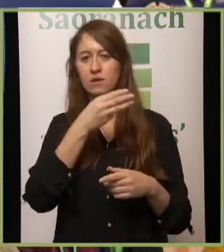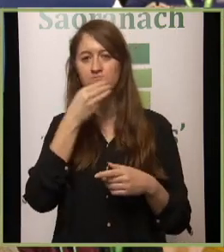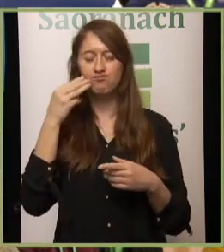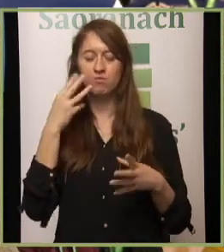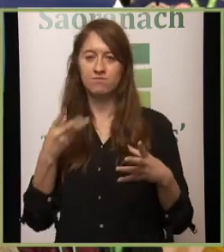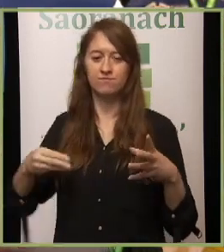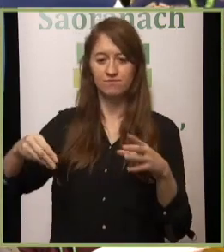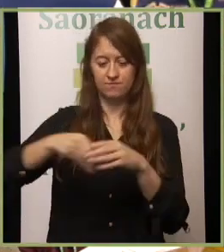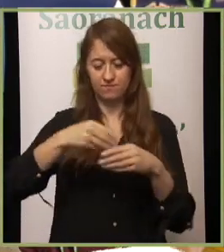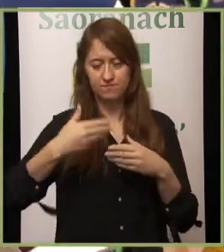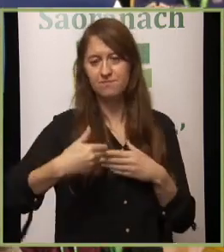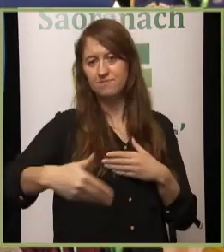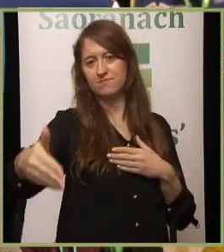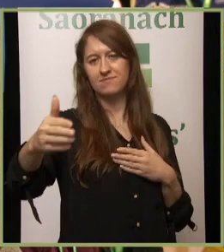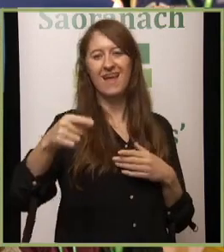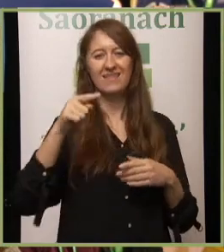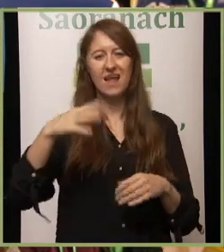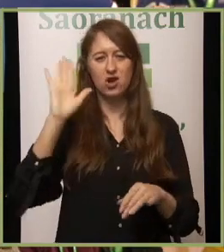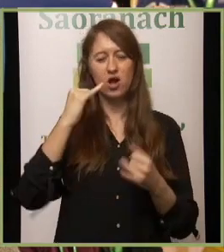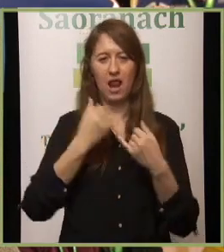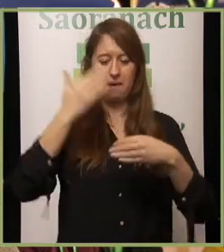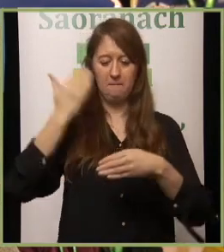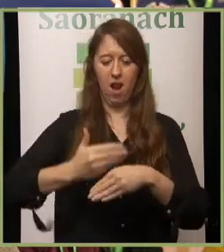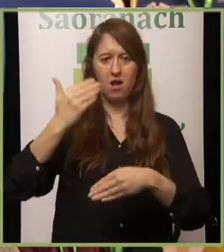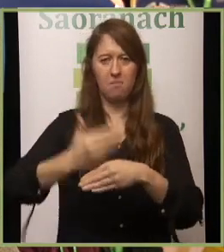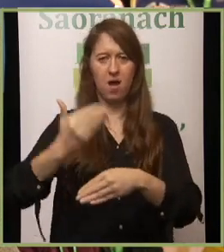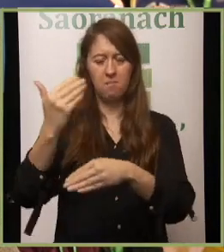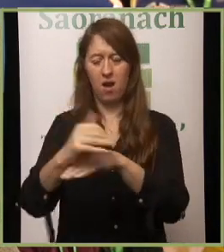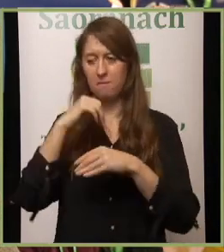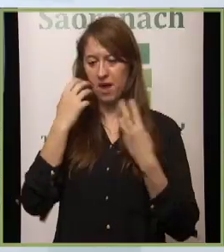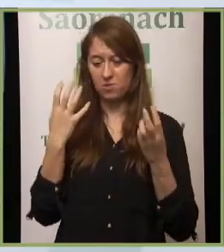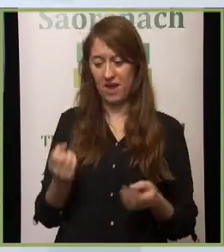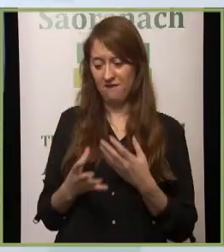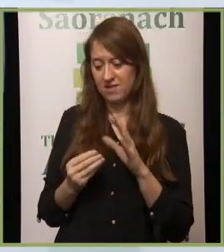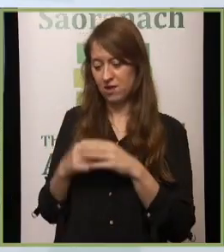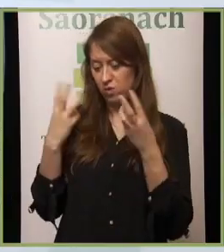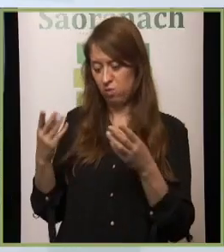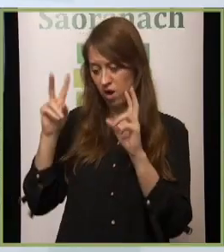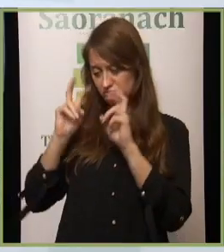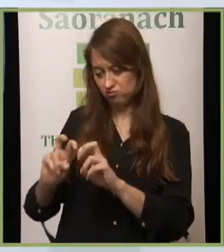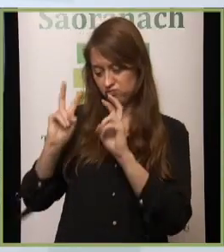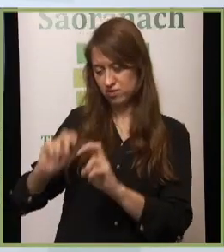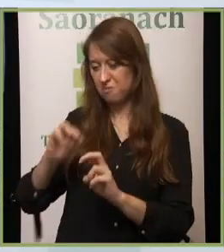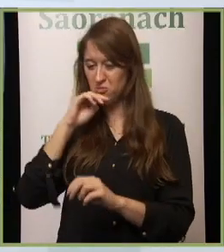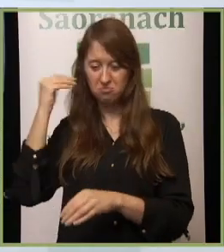to be a block to some of the issues that we are being asked to look at. Now, in terms